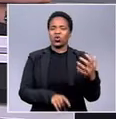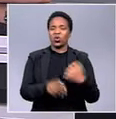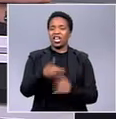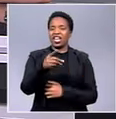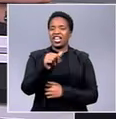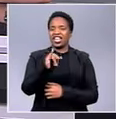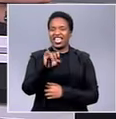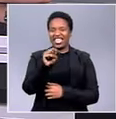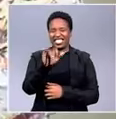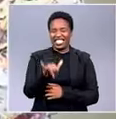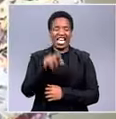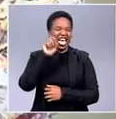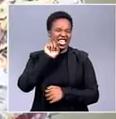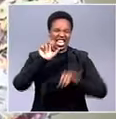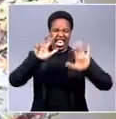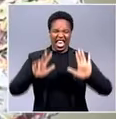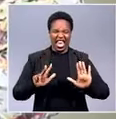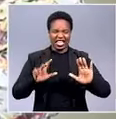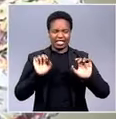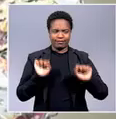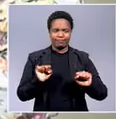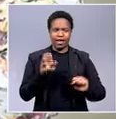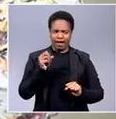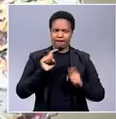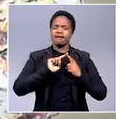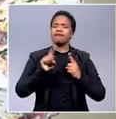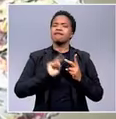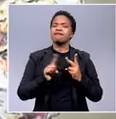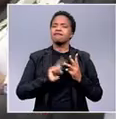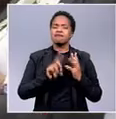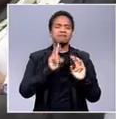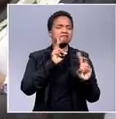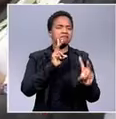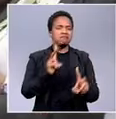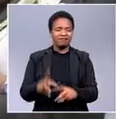only 8 years old, but she has things to say and places to go.